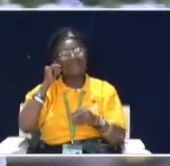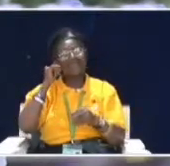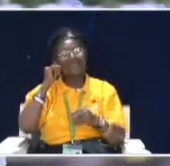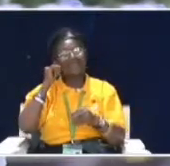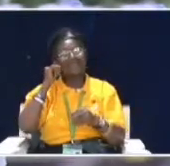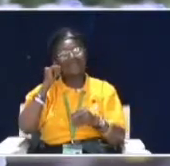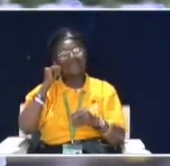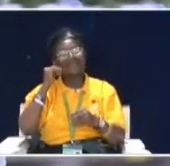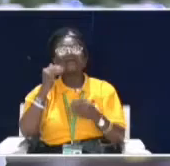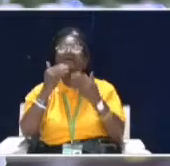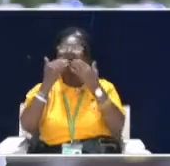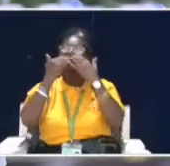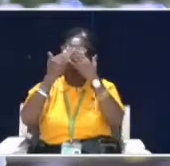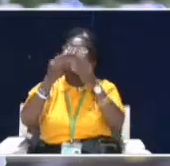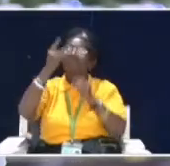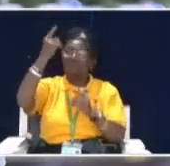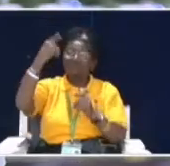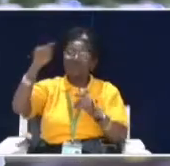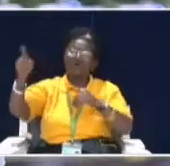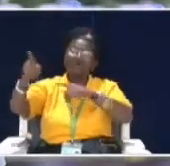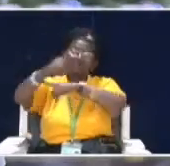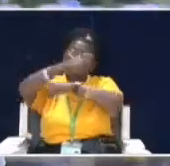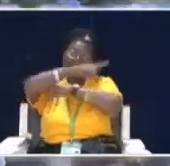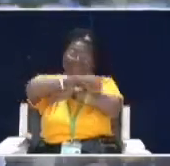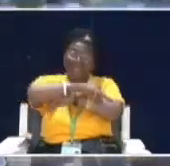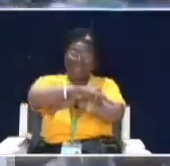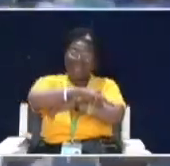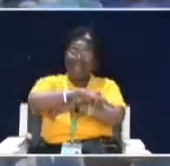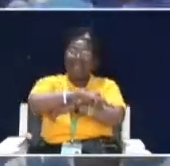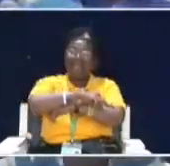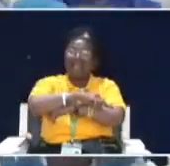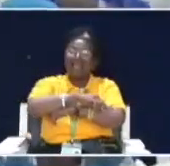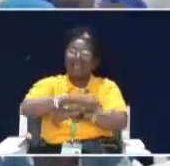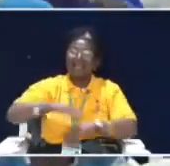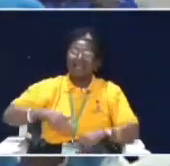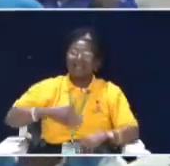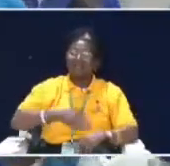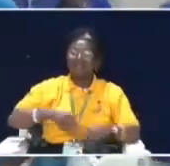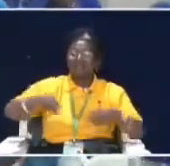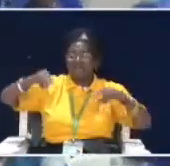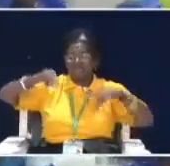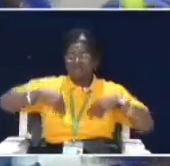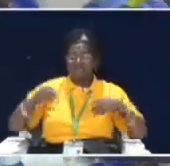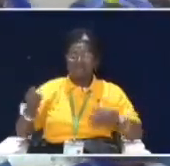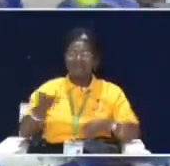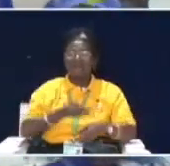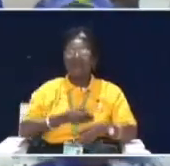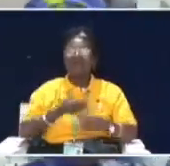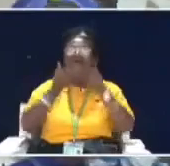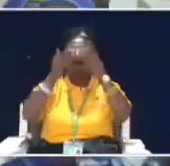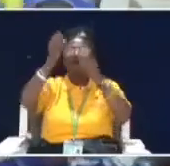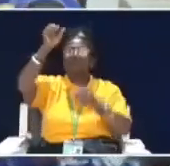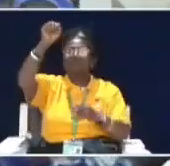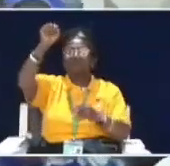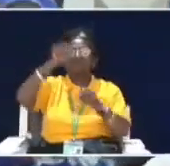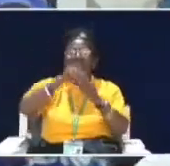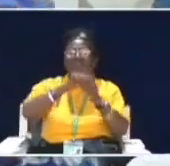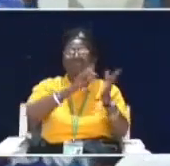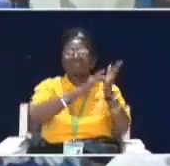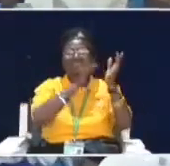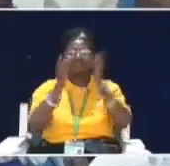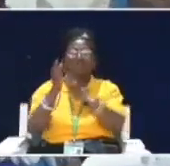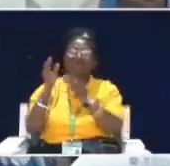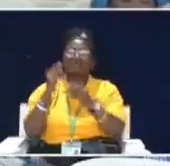ano. Thank you for today. Adupe fun oni. Please accept our thanks in Jesus' name. Adupe wa loruko Jesu.